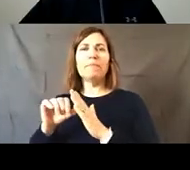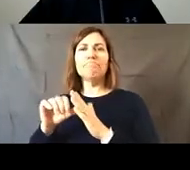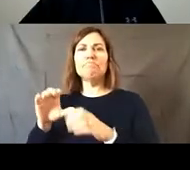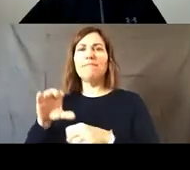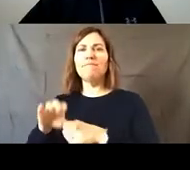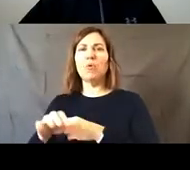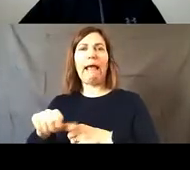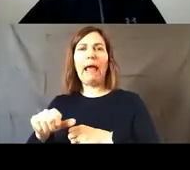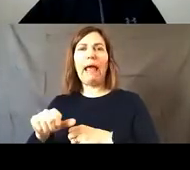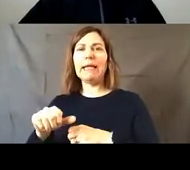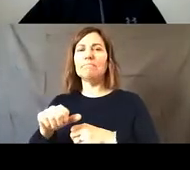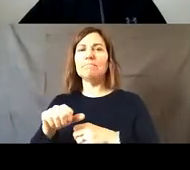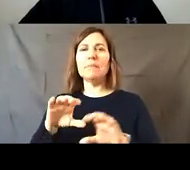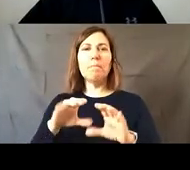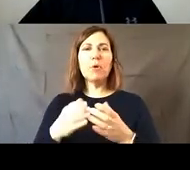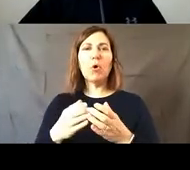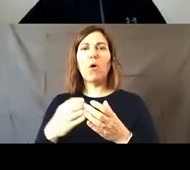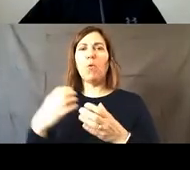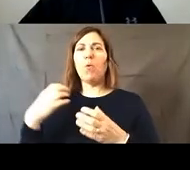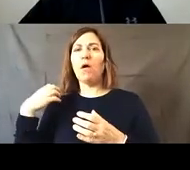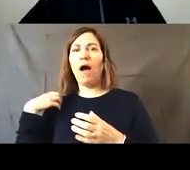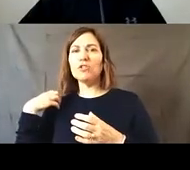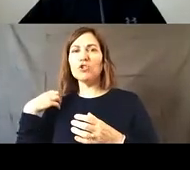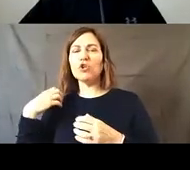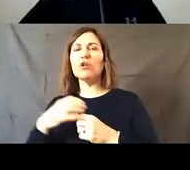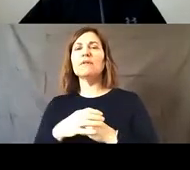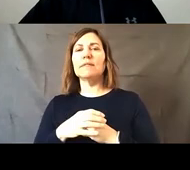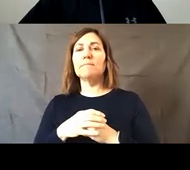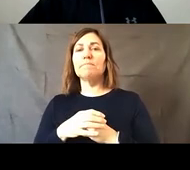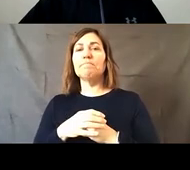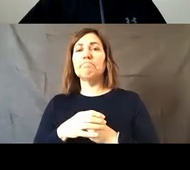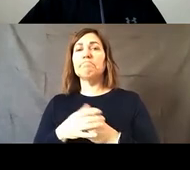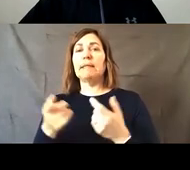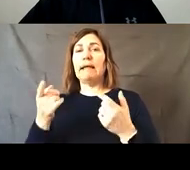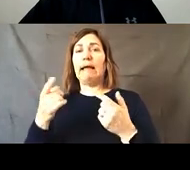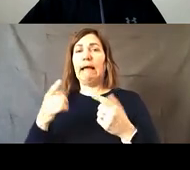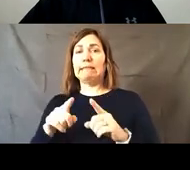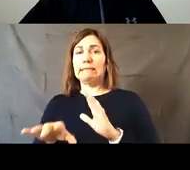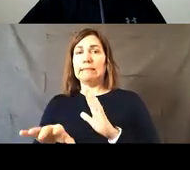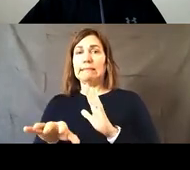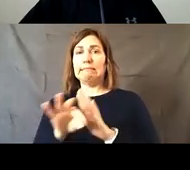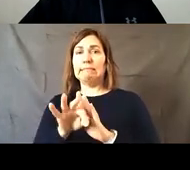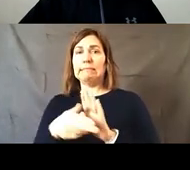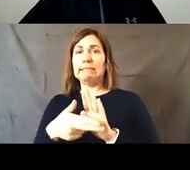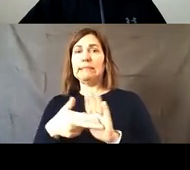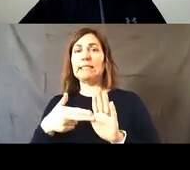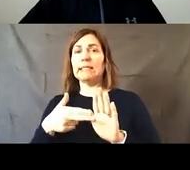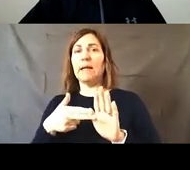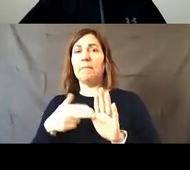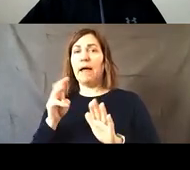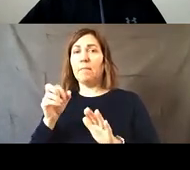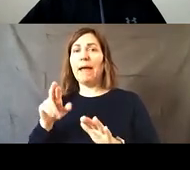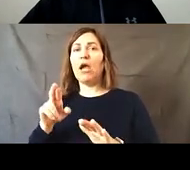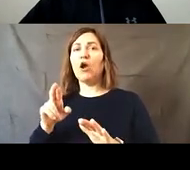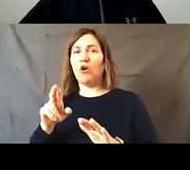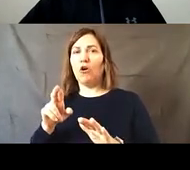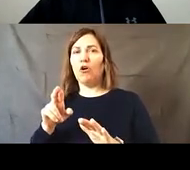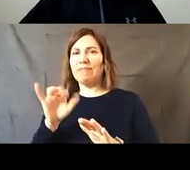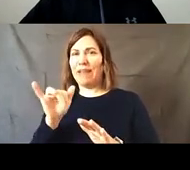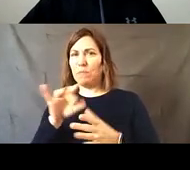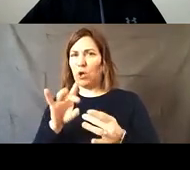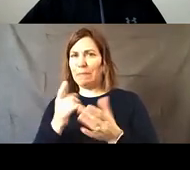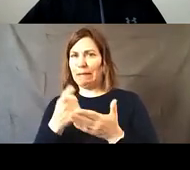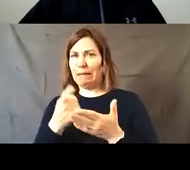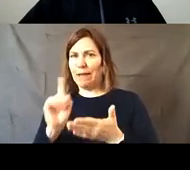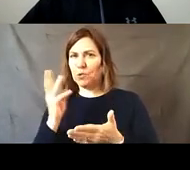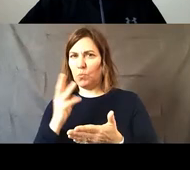officer. If so, as designated by the mayor is what it said last Wednesday. The as is stricken and